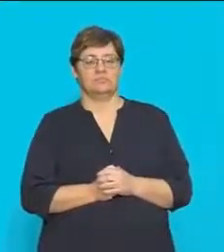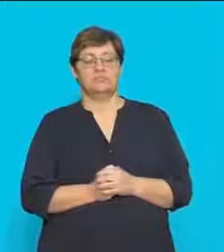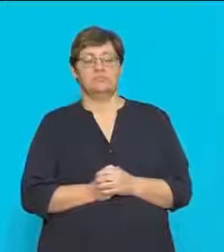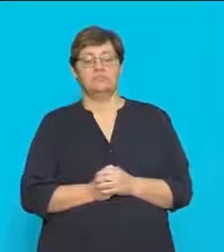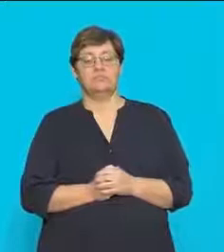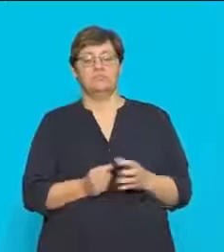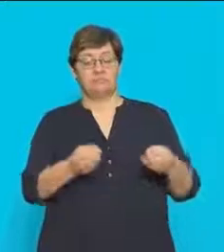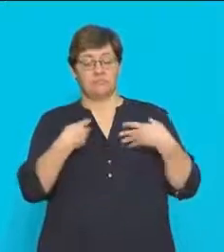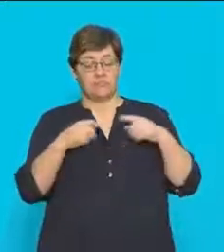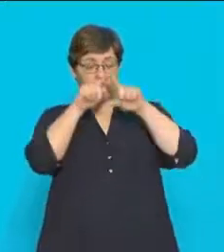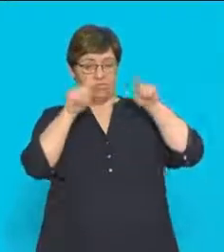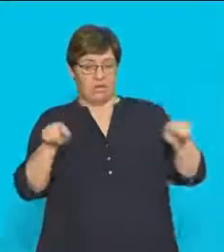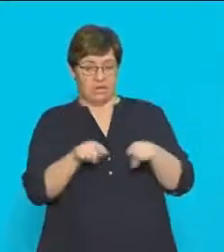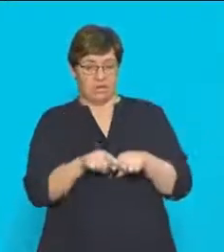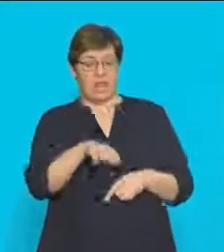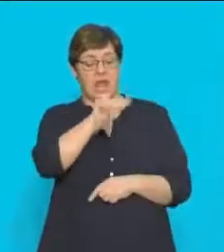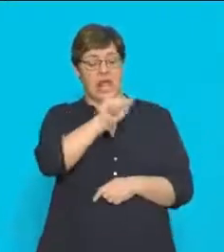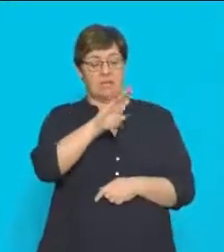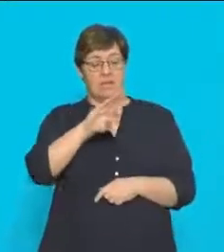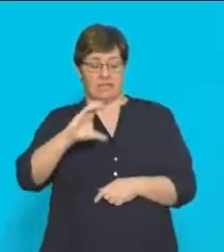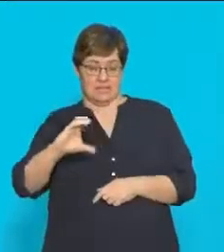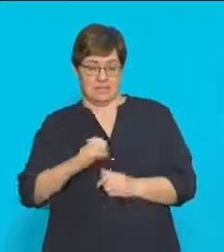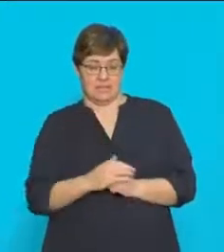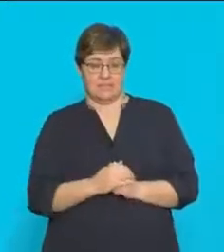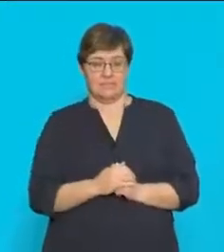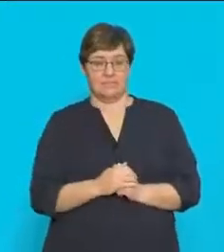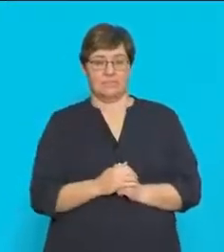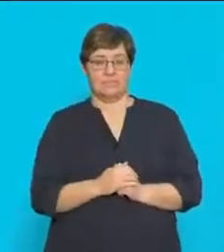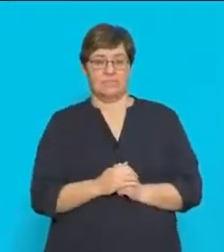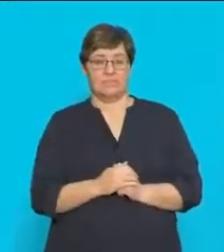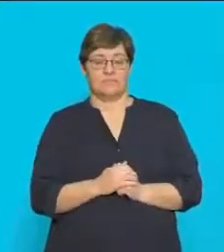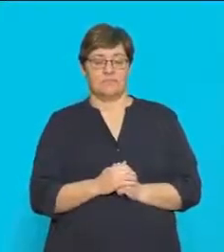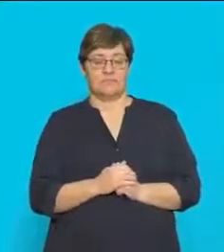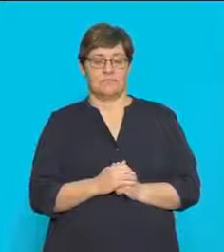Here, we're given triangle ABC,